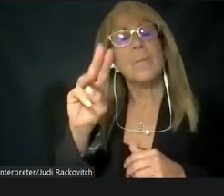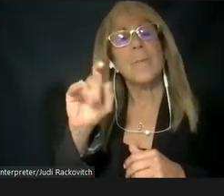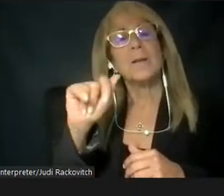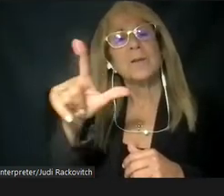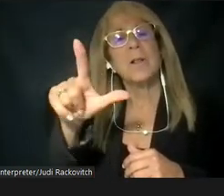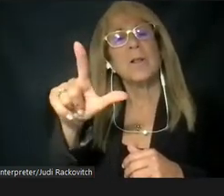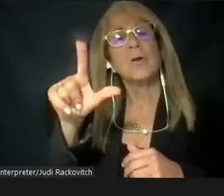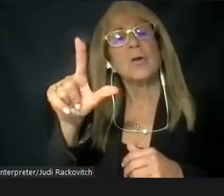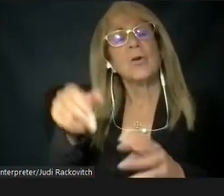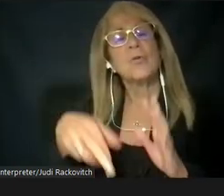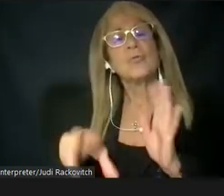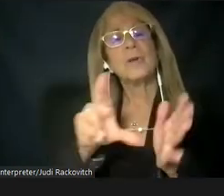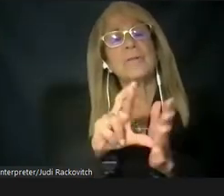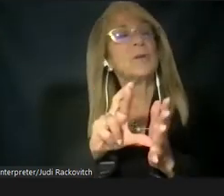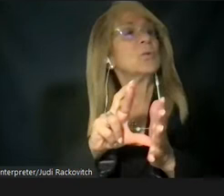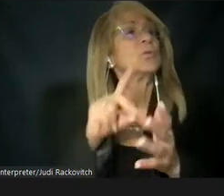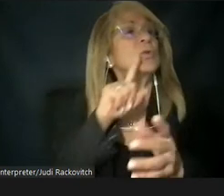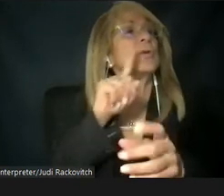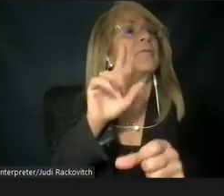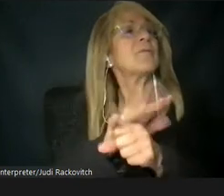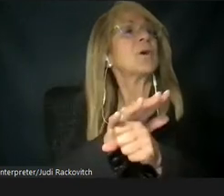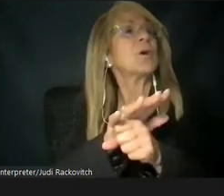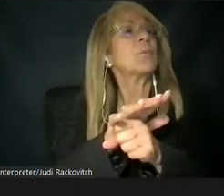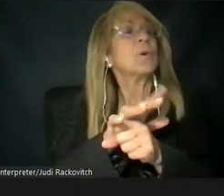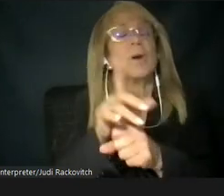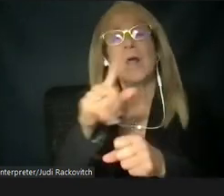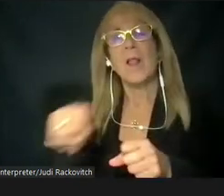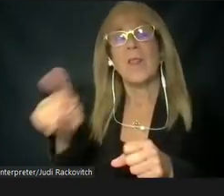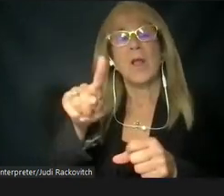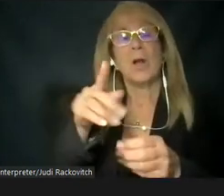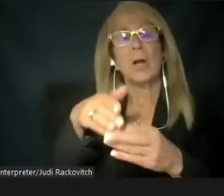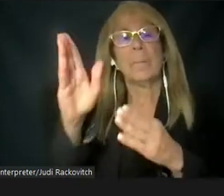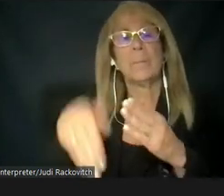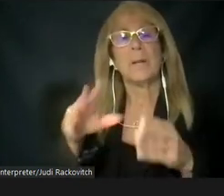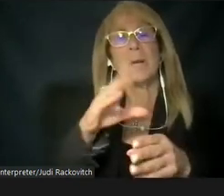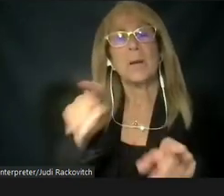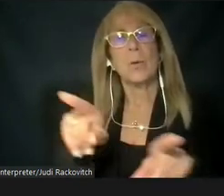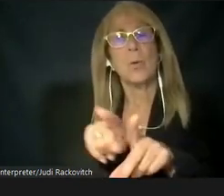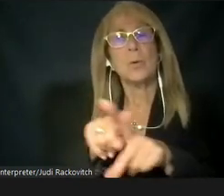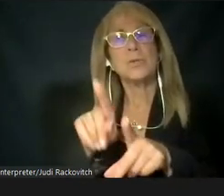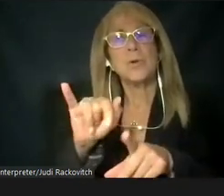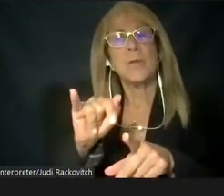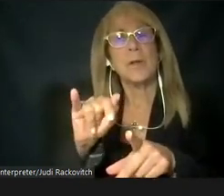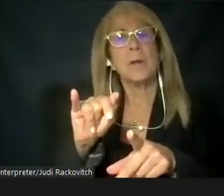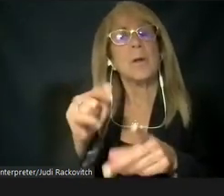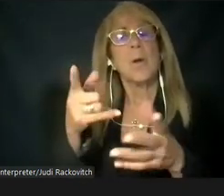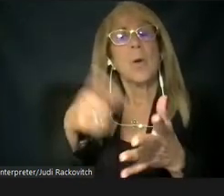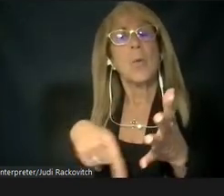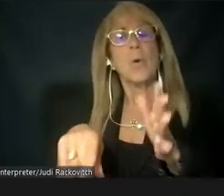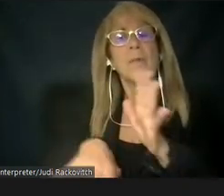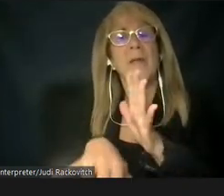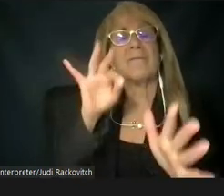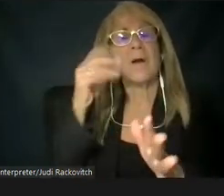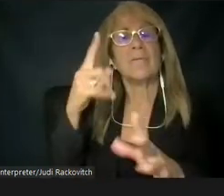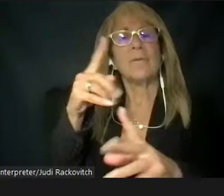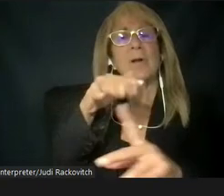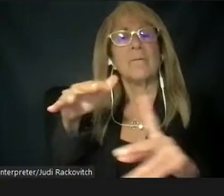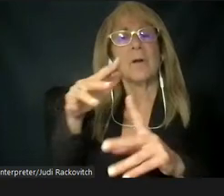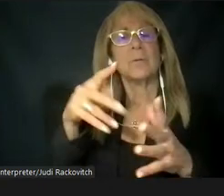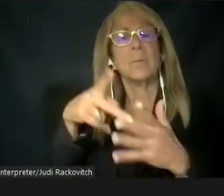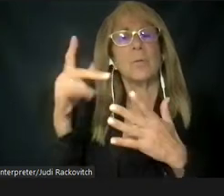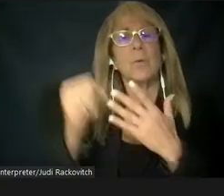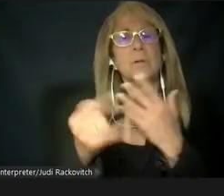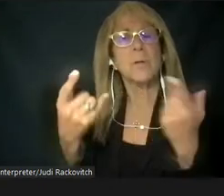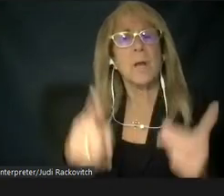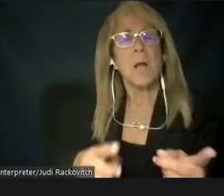confirm that they are complete, and they will also issue the environmental findings for the project. The Metropolitan Transportation Authority and its affiliate, the